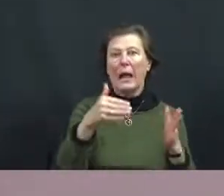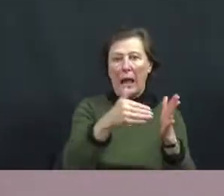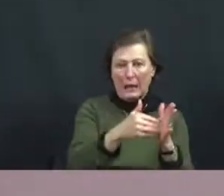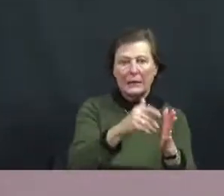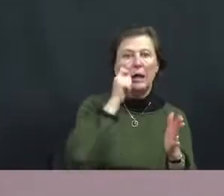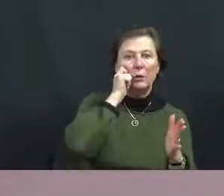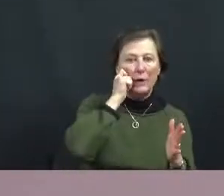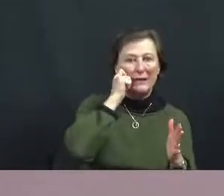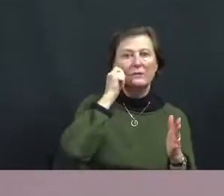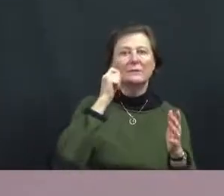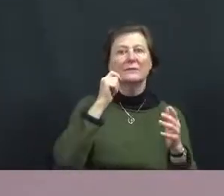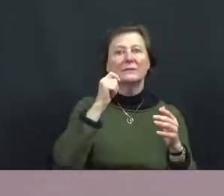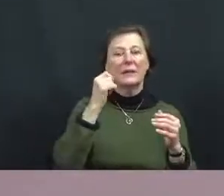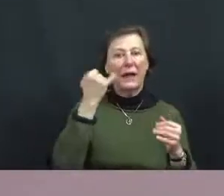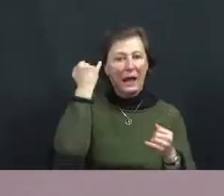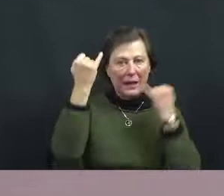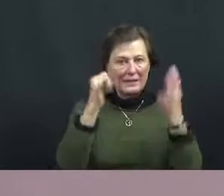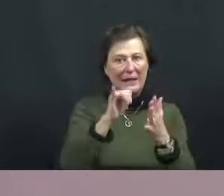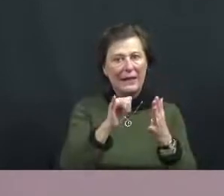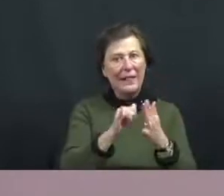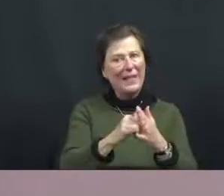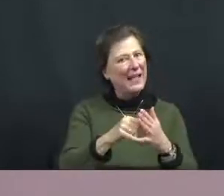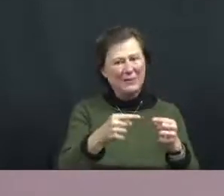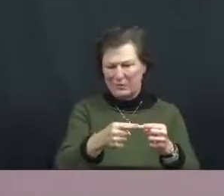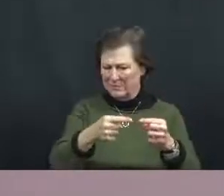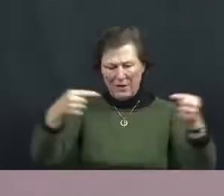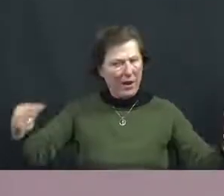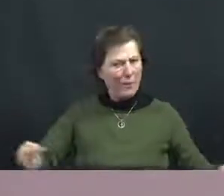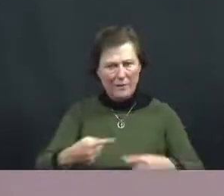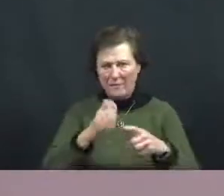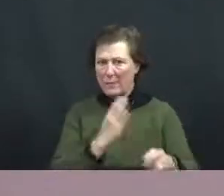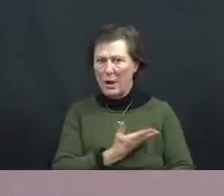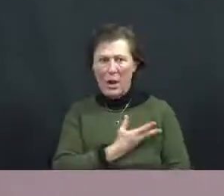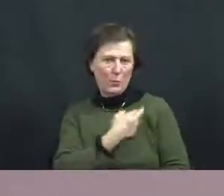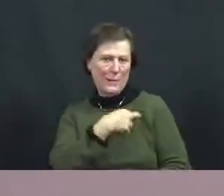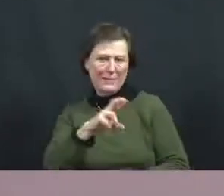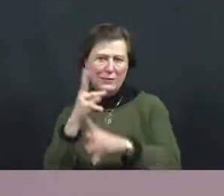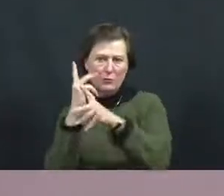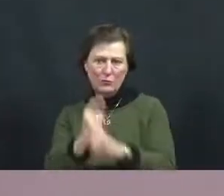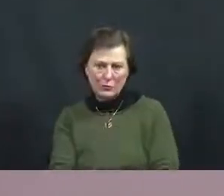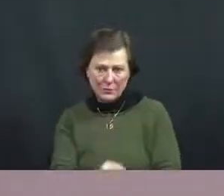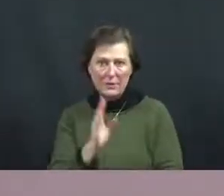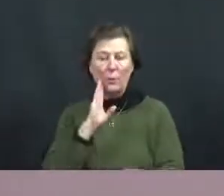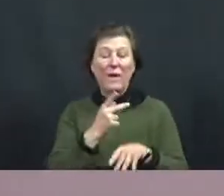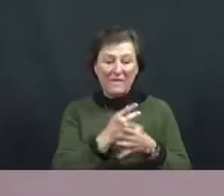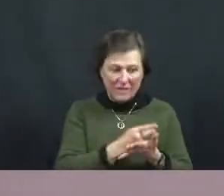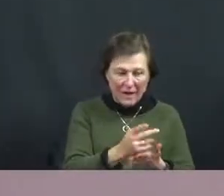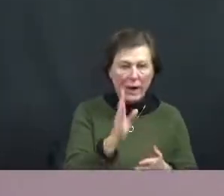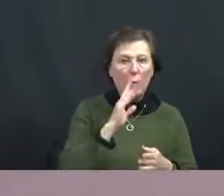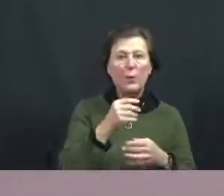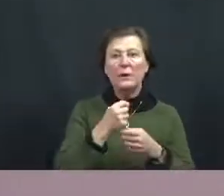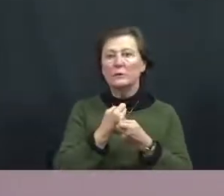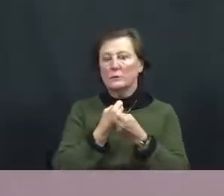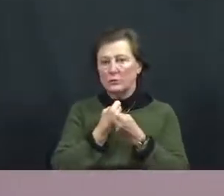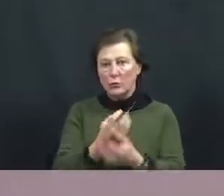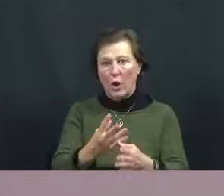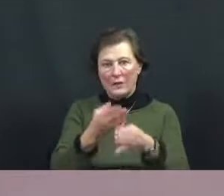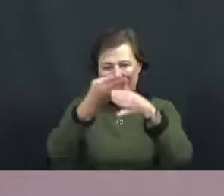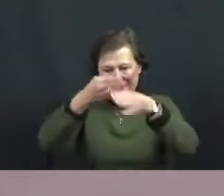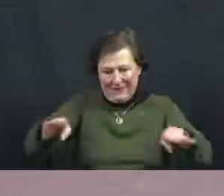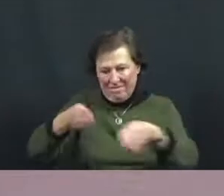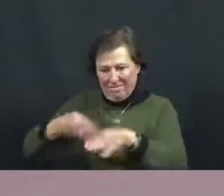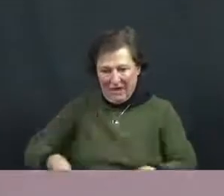betray our religious tradition and will not only fail, they will create more divisiveness and ill will in